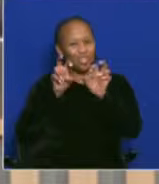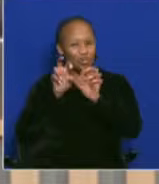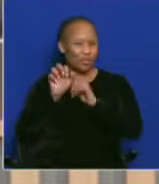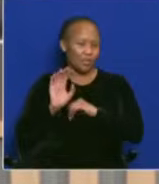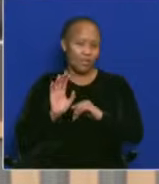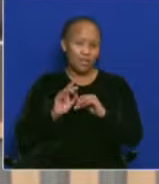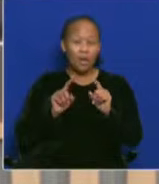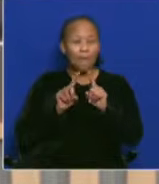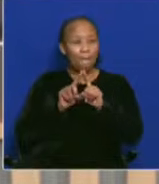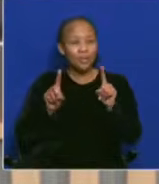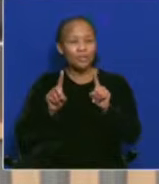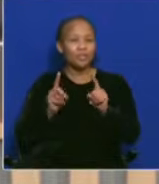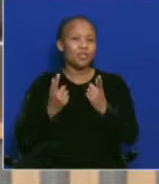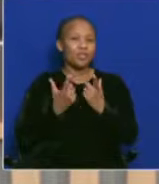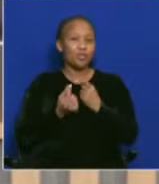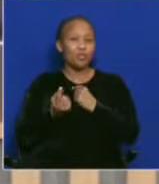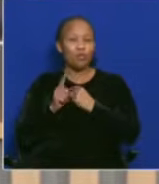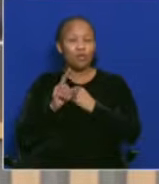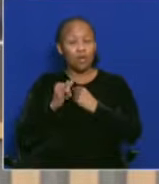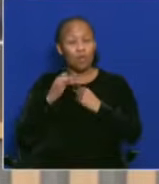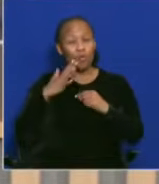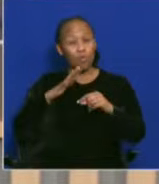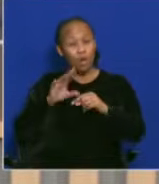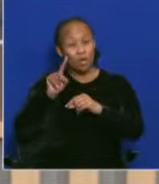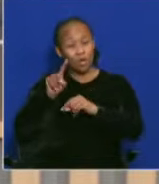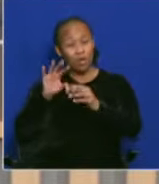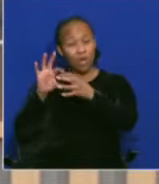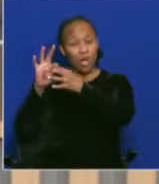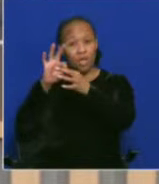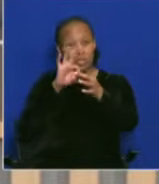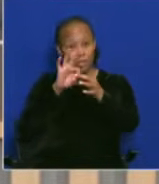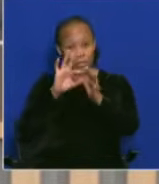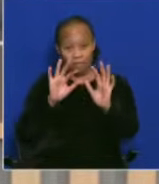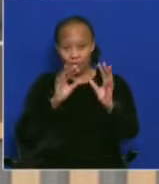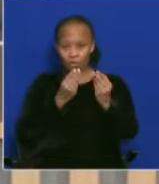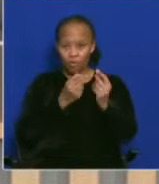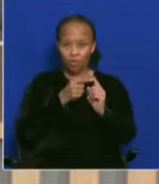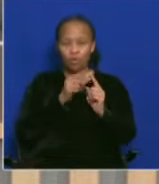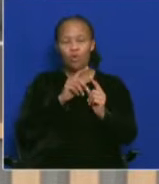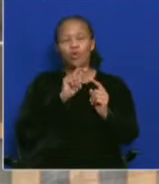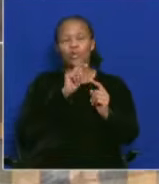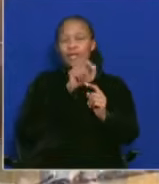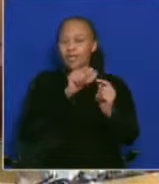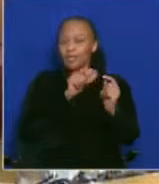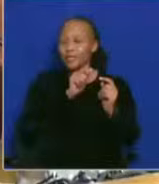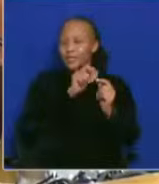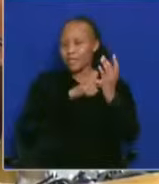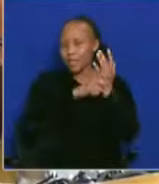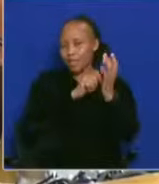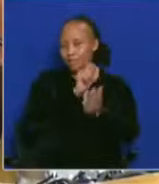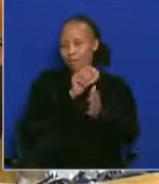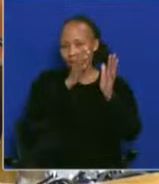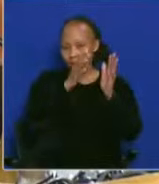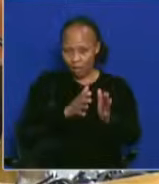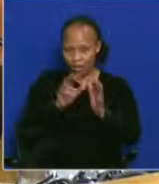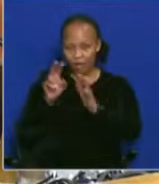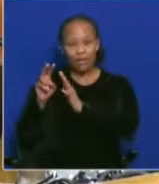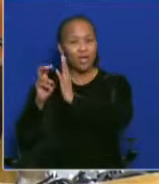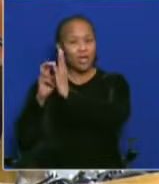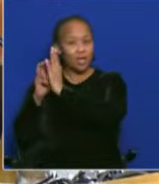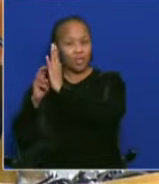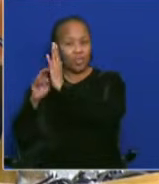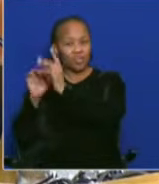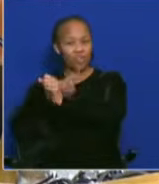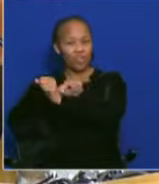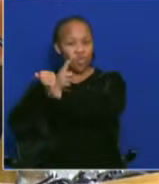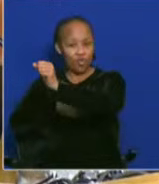and the relationship between a taxpayer and the revenue authority. For present purposes, what is material is that the affidavit